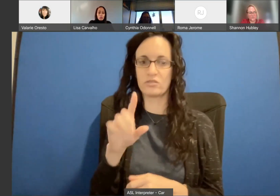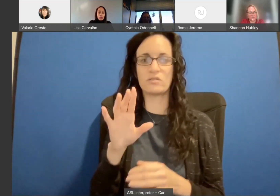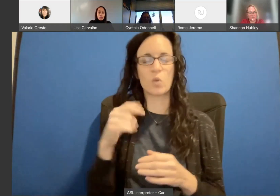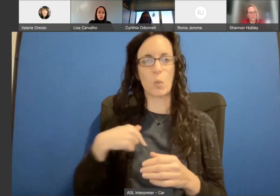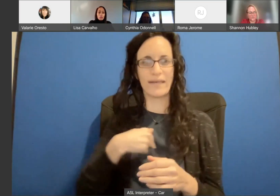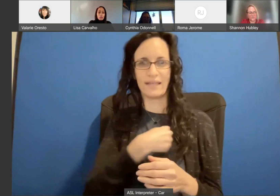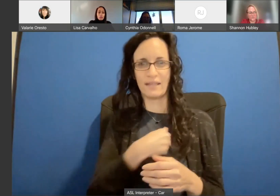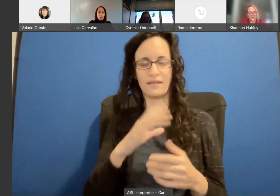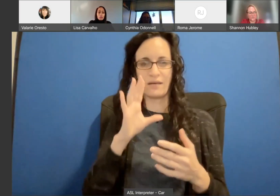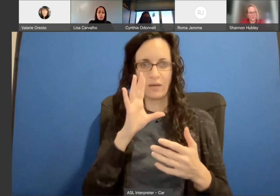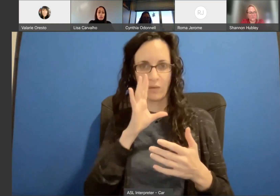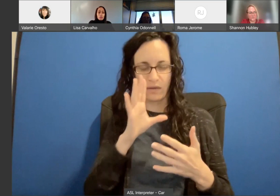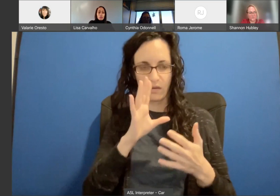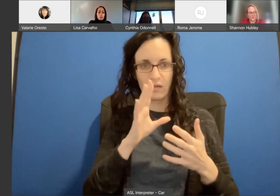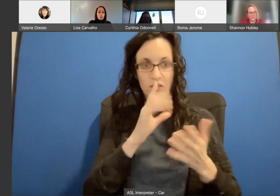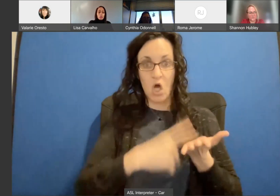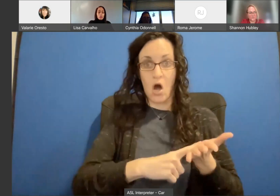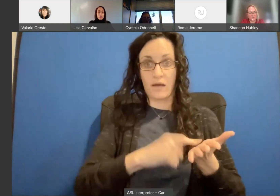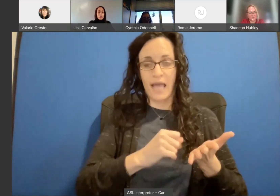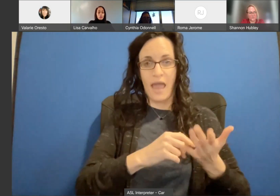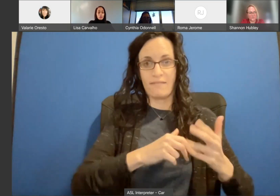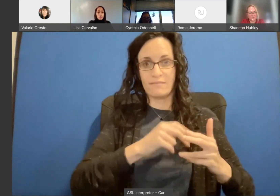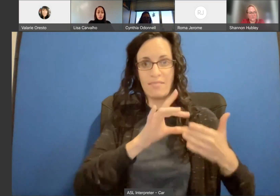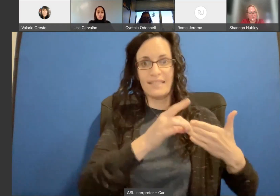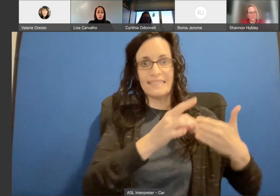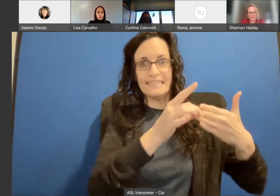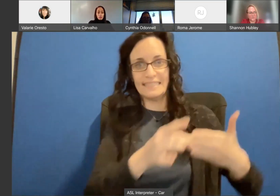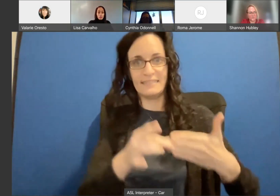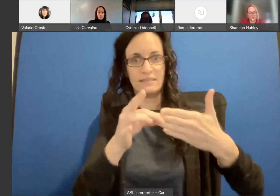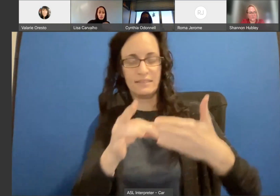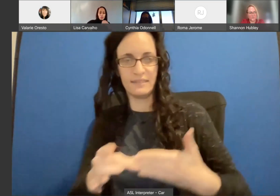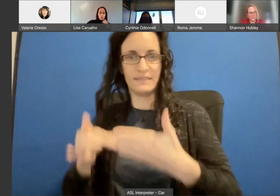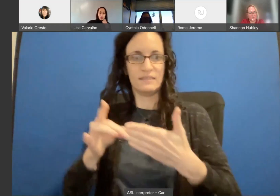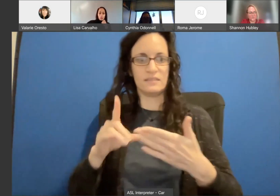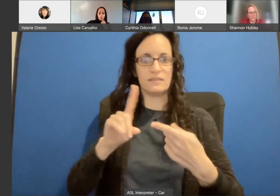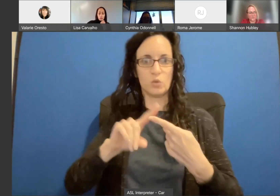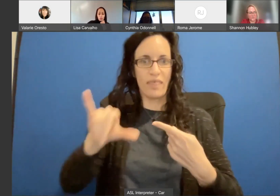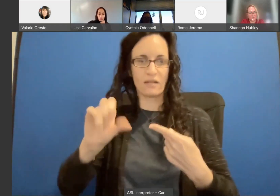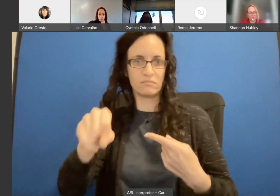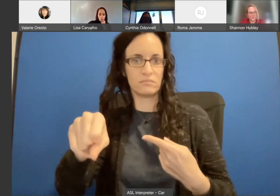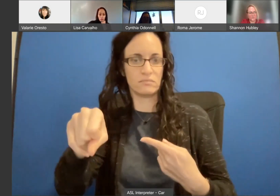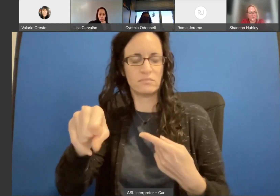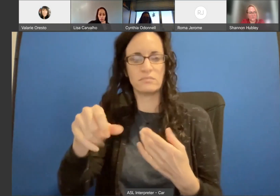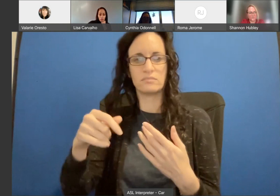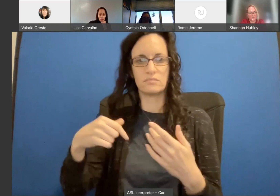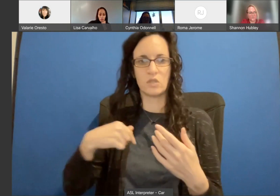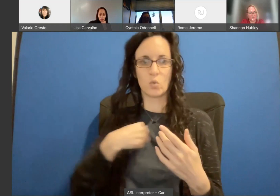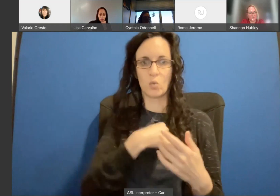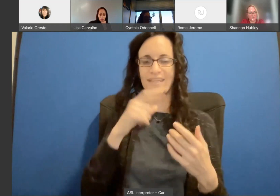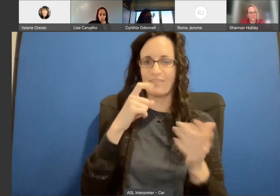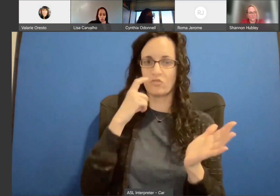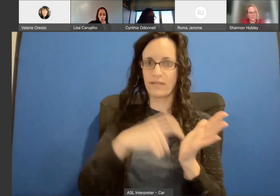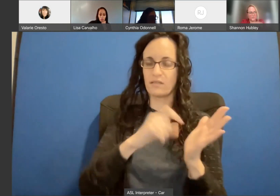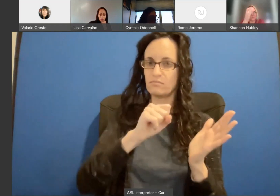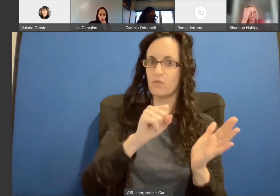build into that exactly. It has to do with the way in which we talk to people. I think we have to acknowledge that we get that it's a coping strategy, and that we